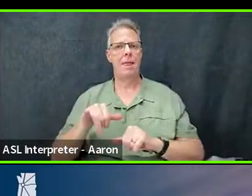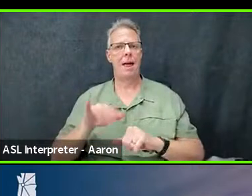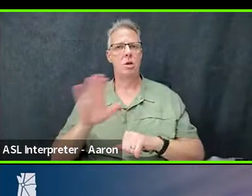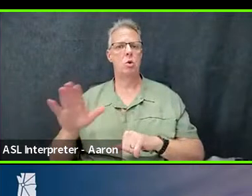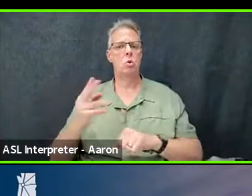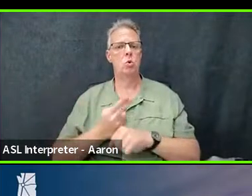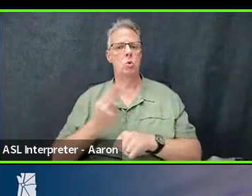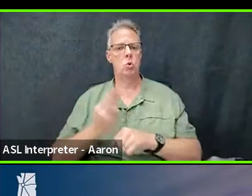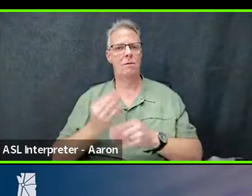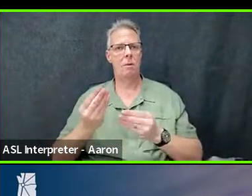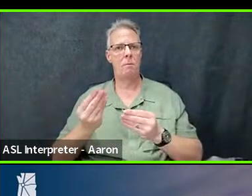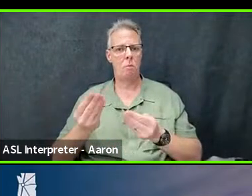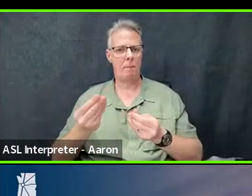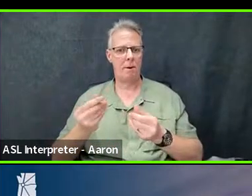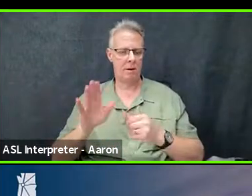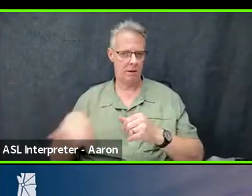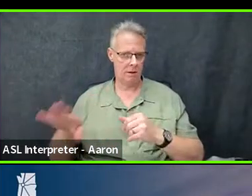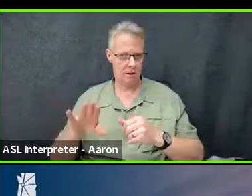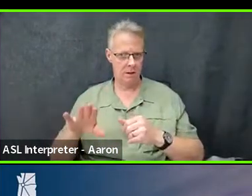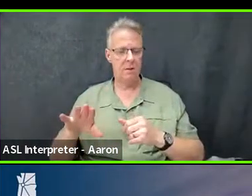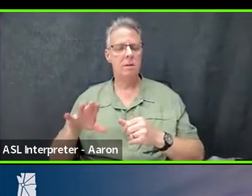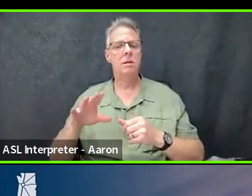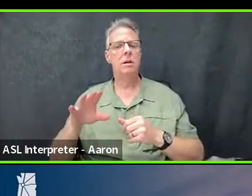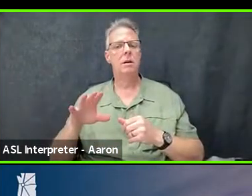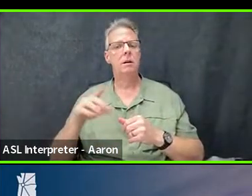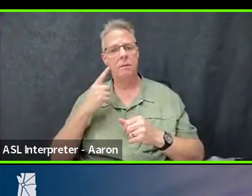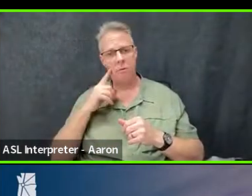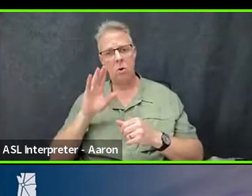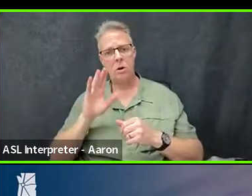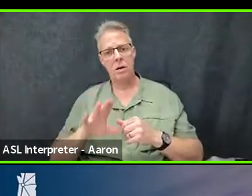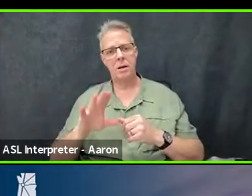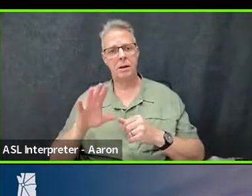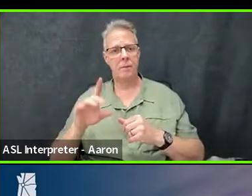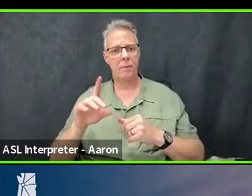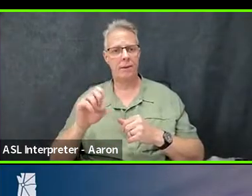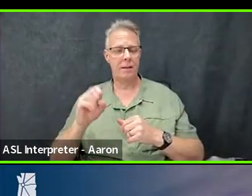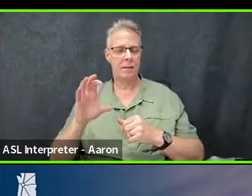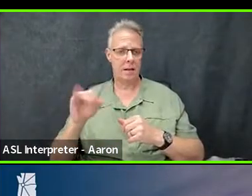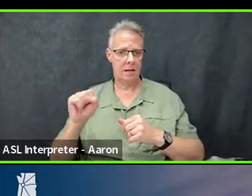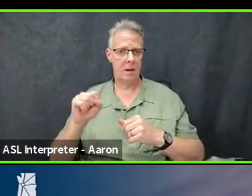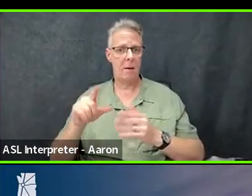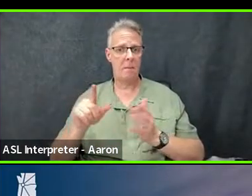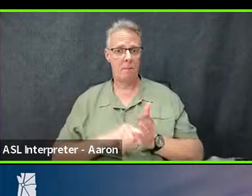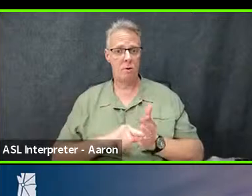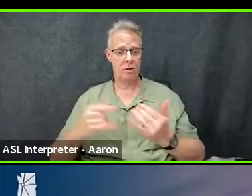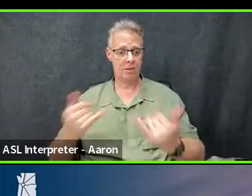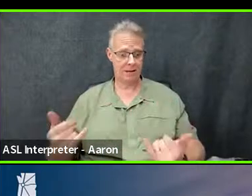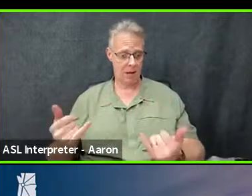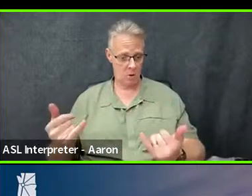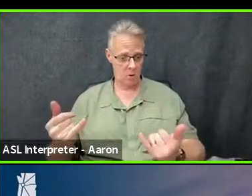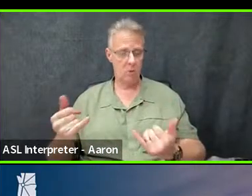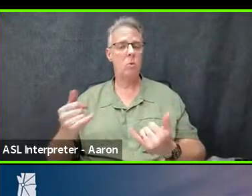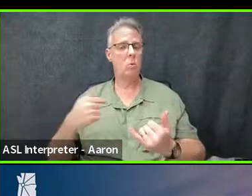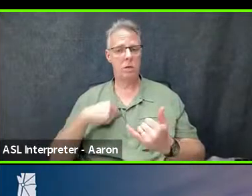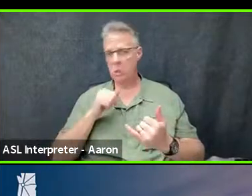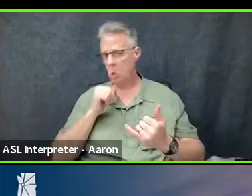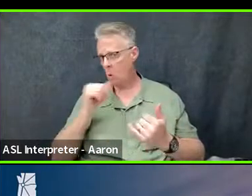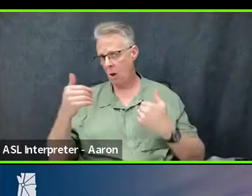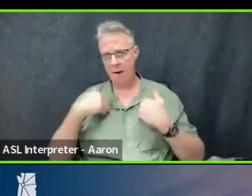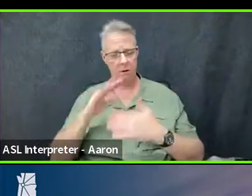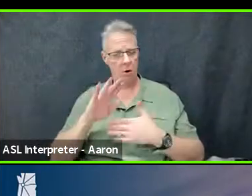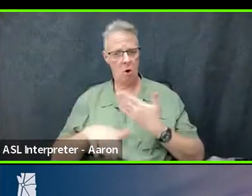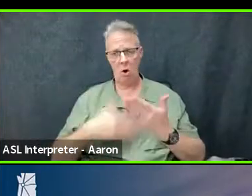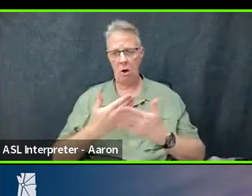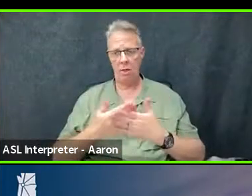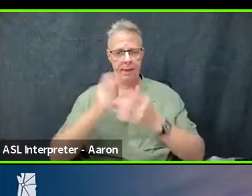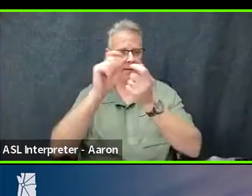that's existing. In the case of the DSEIS that's published now, we don't have all of the